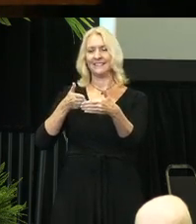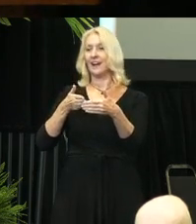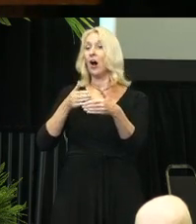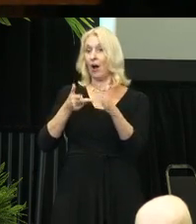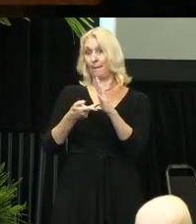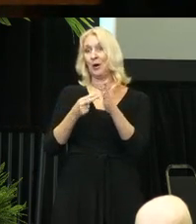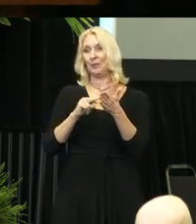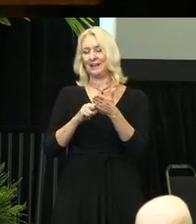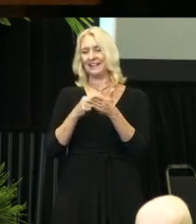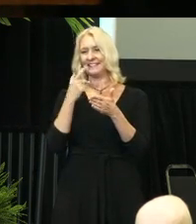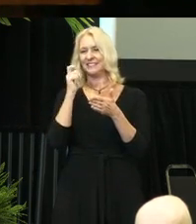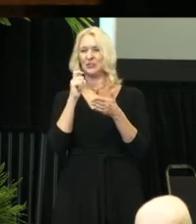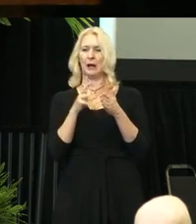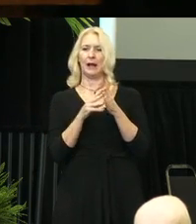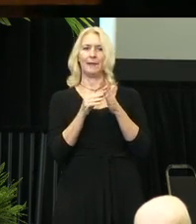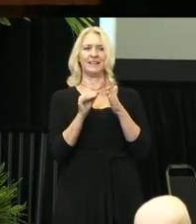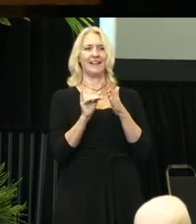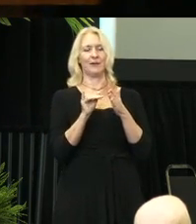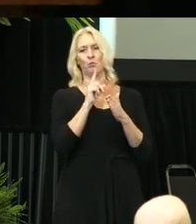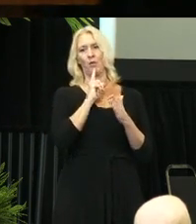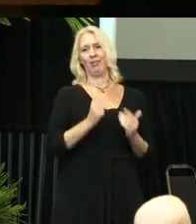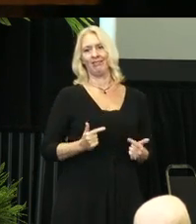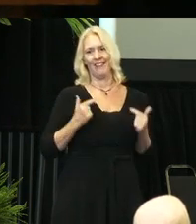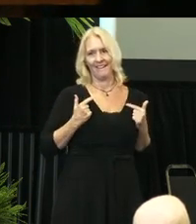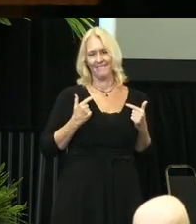character experienced a lot within the book.